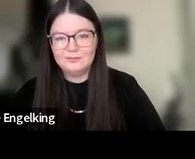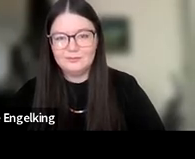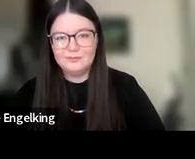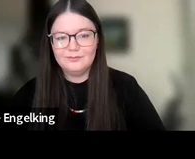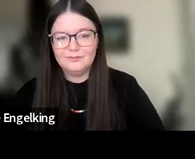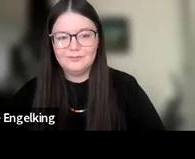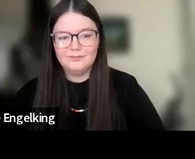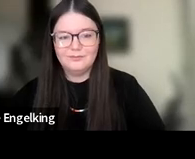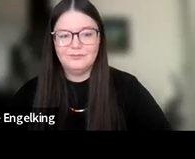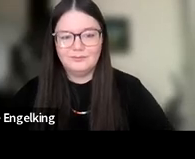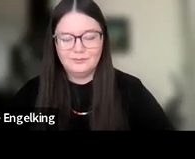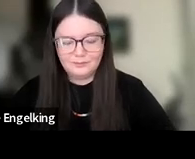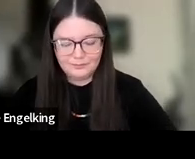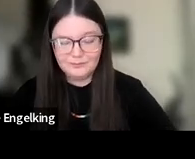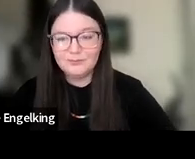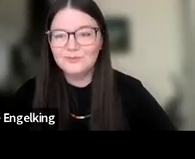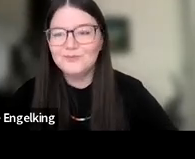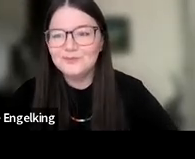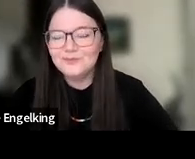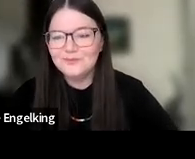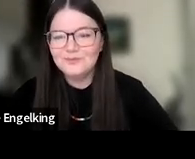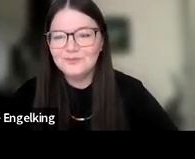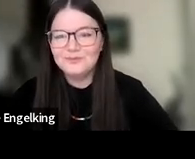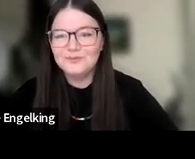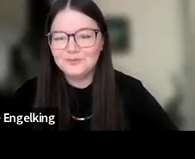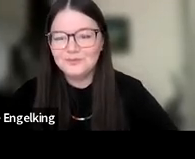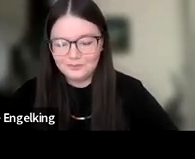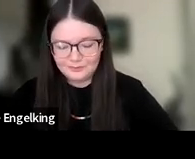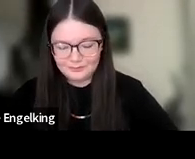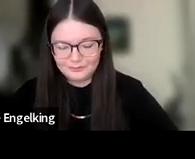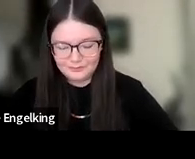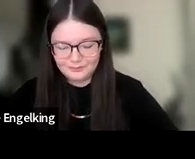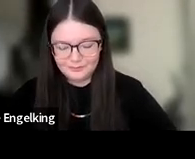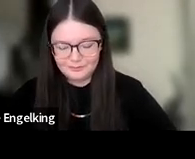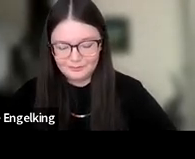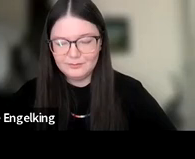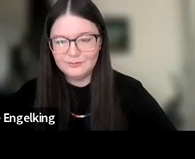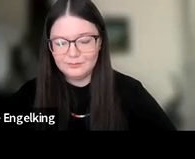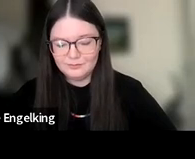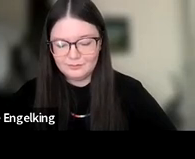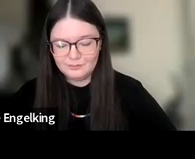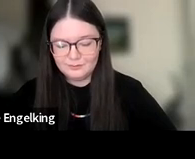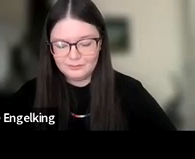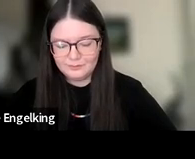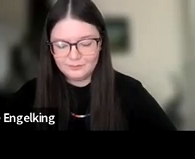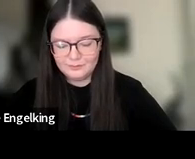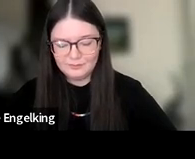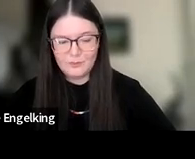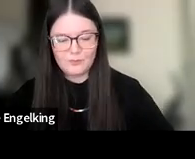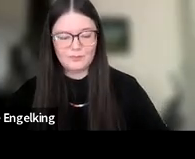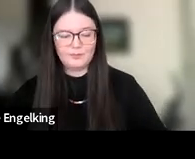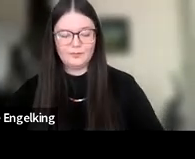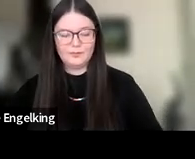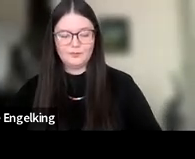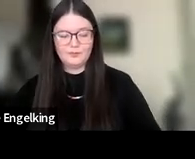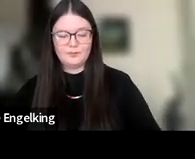U.S. territory. There are endless possibilities for implementing these funds, from increasing health and